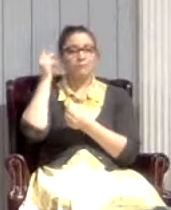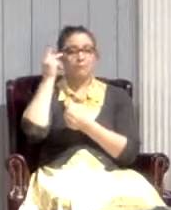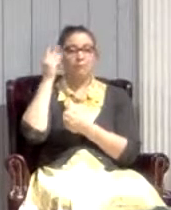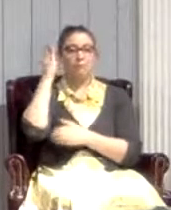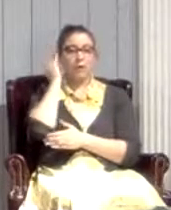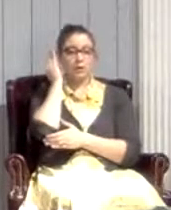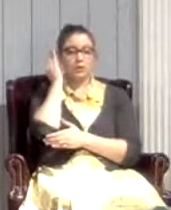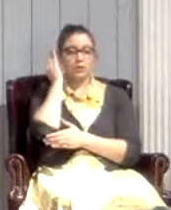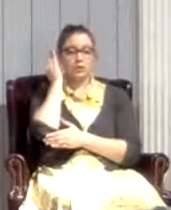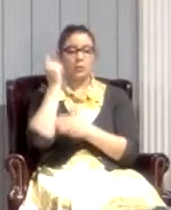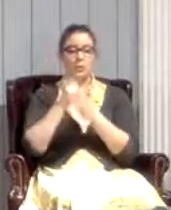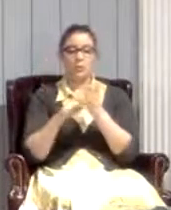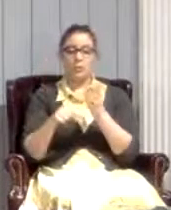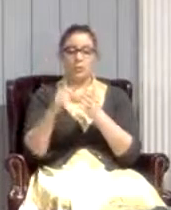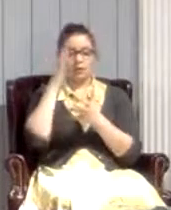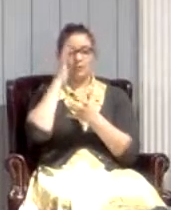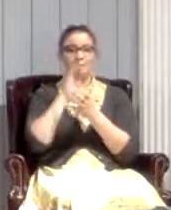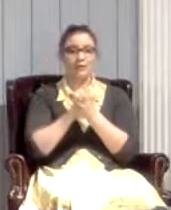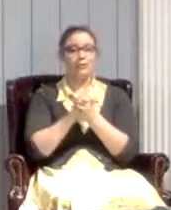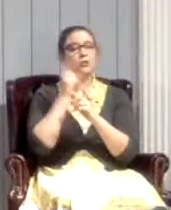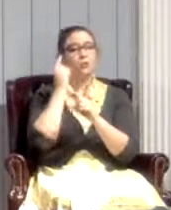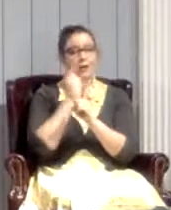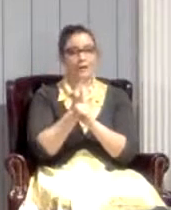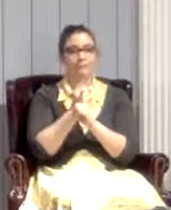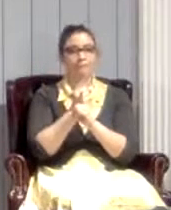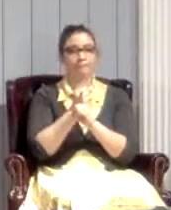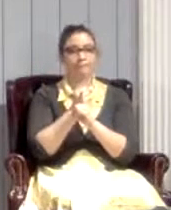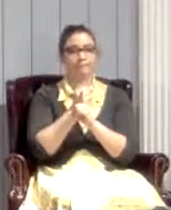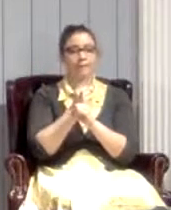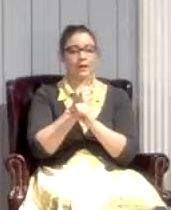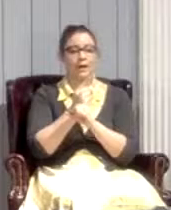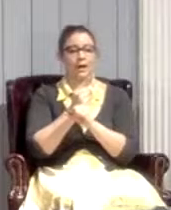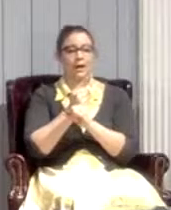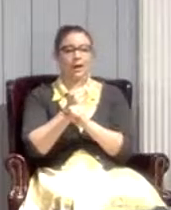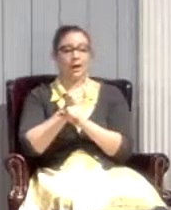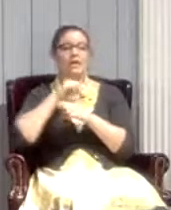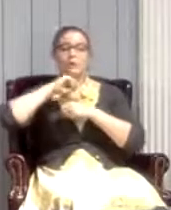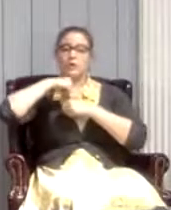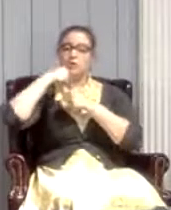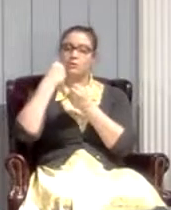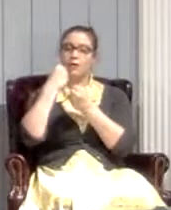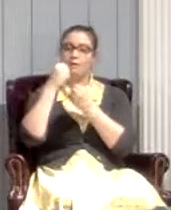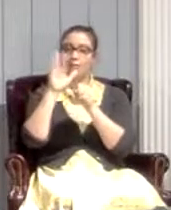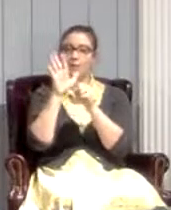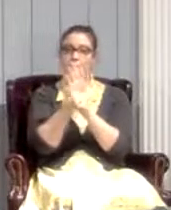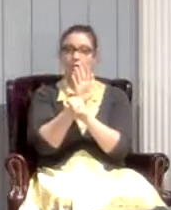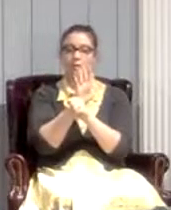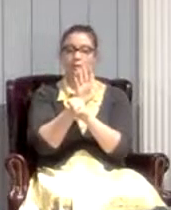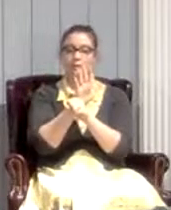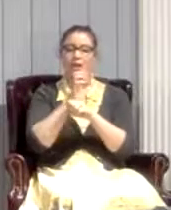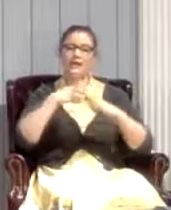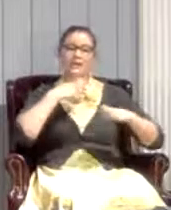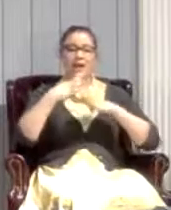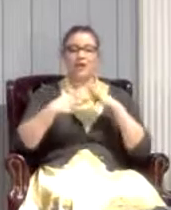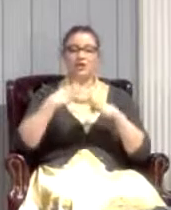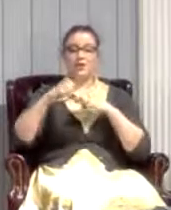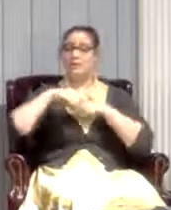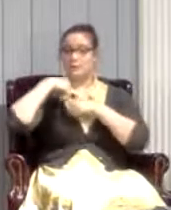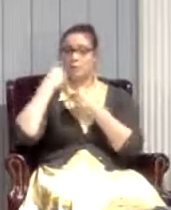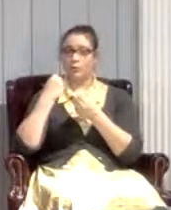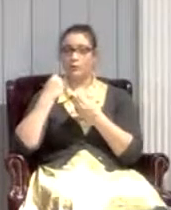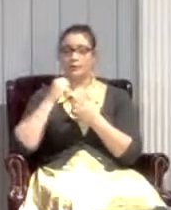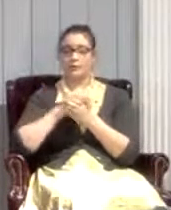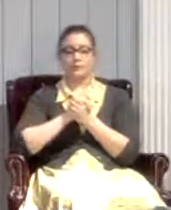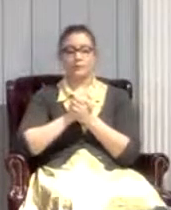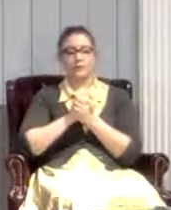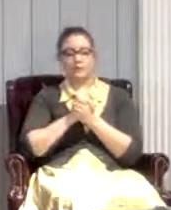what he believed was right. And he was confident enough to exercise boldness, if that was exercise